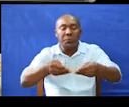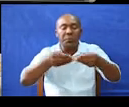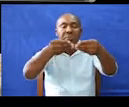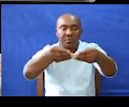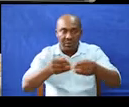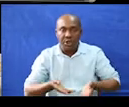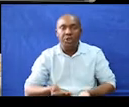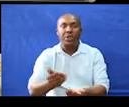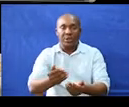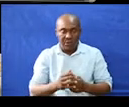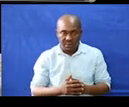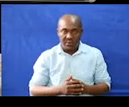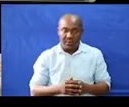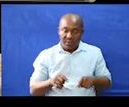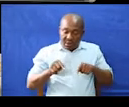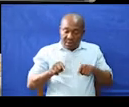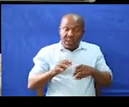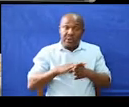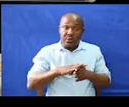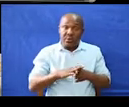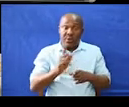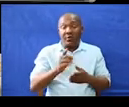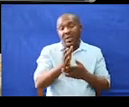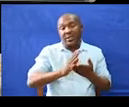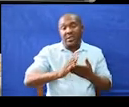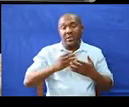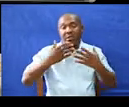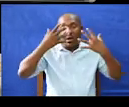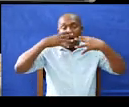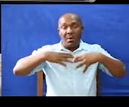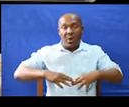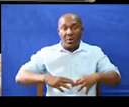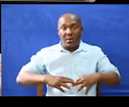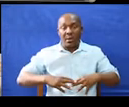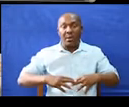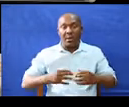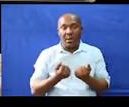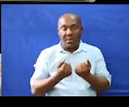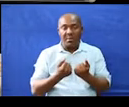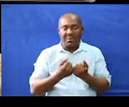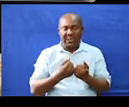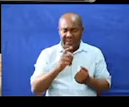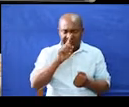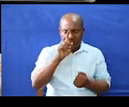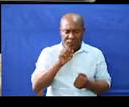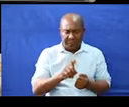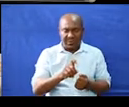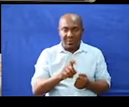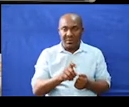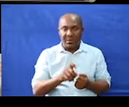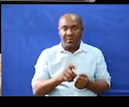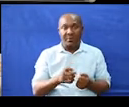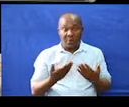the disuse of the certain body part will make the part to be perished. This make doubt to the ears of